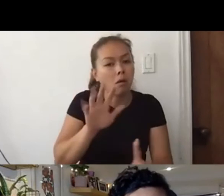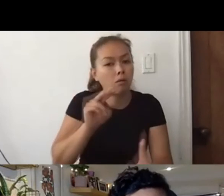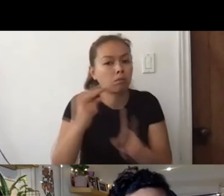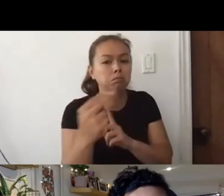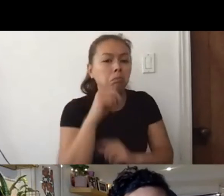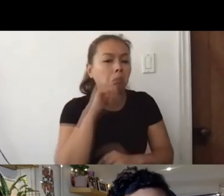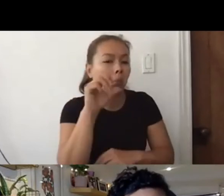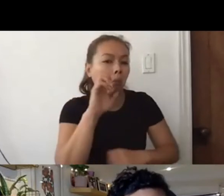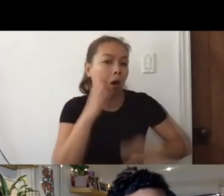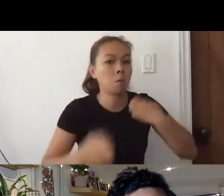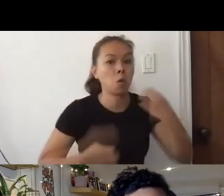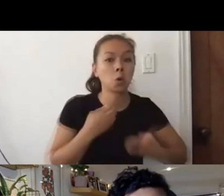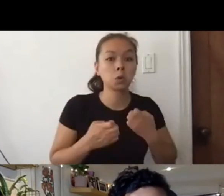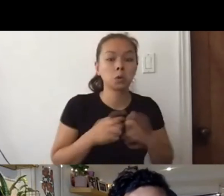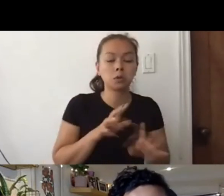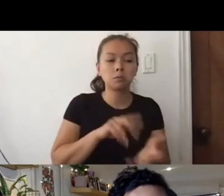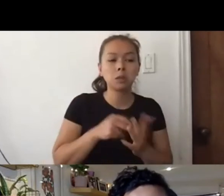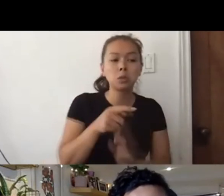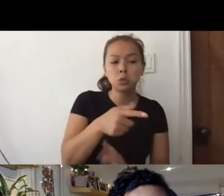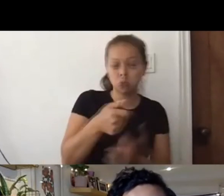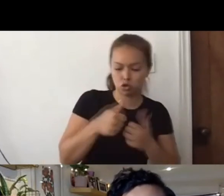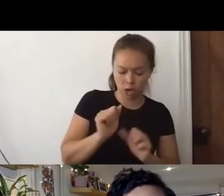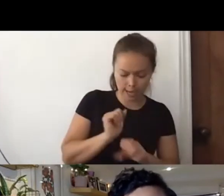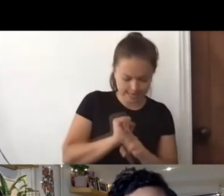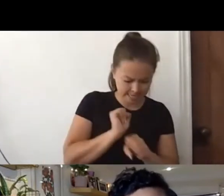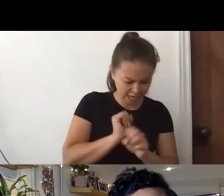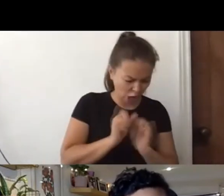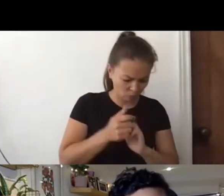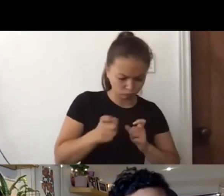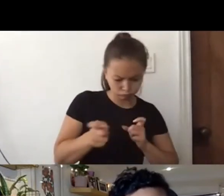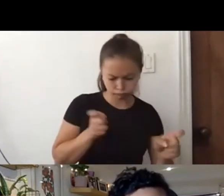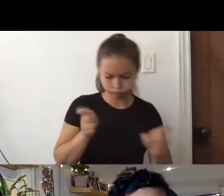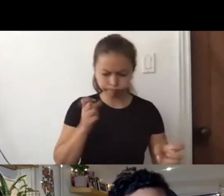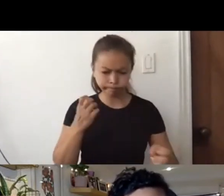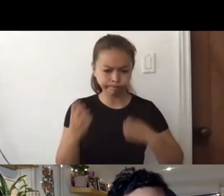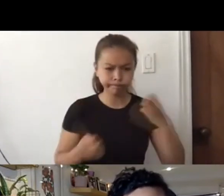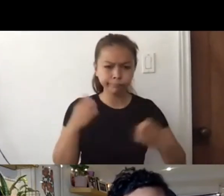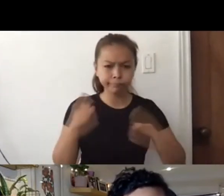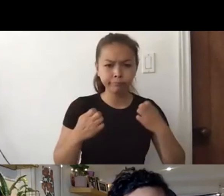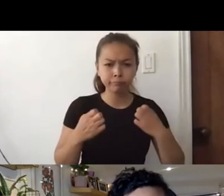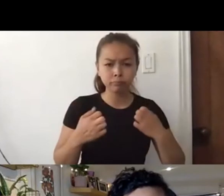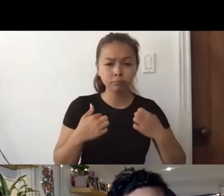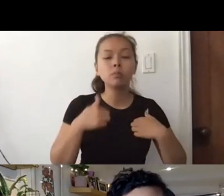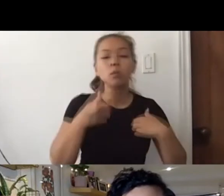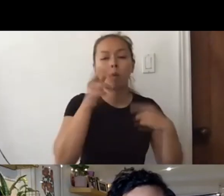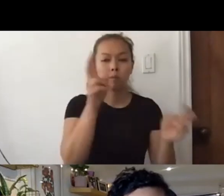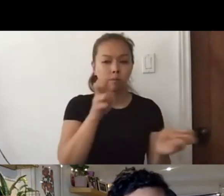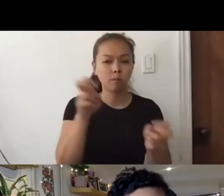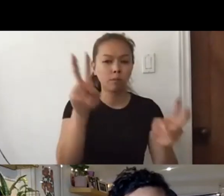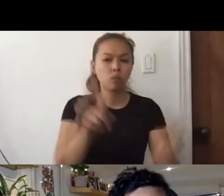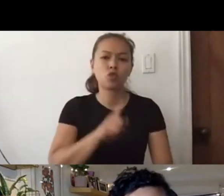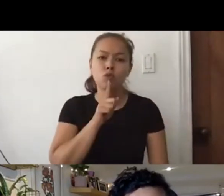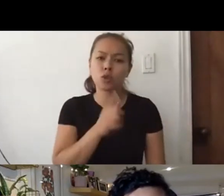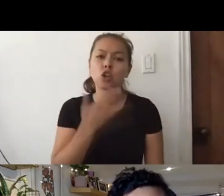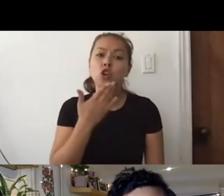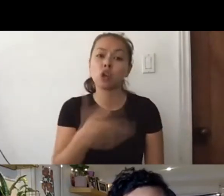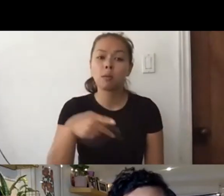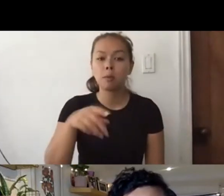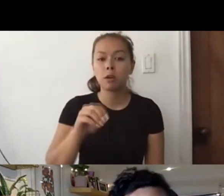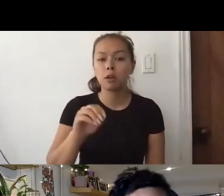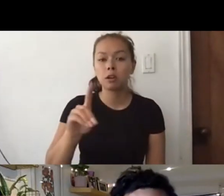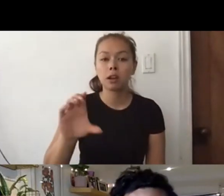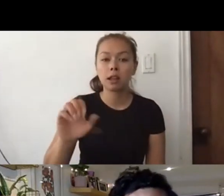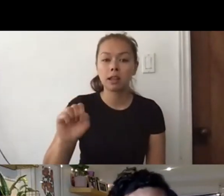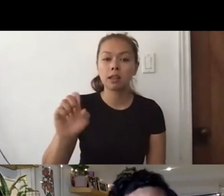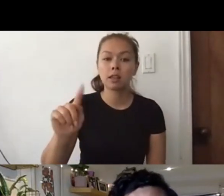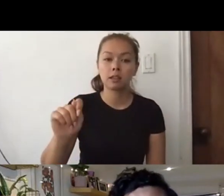those emotions that comes with that realization. I'll share a really good podcast episode from Brené Brown on shame and accountability, because